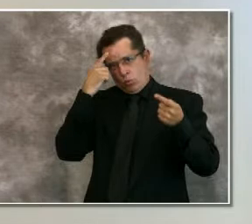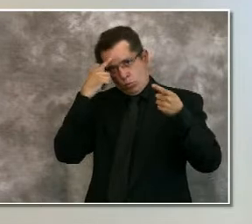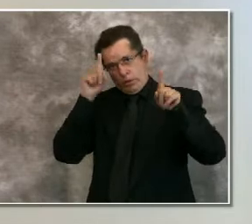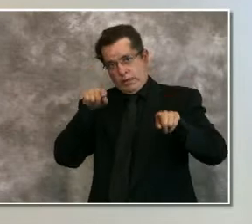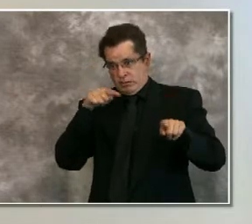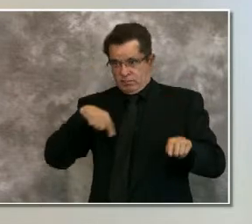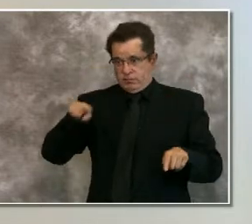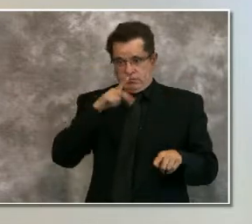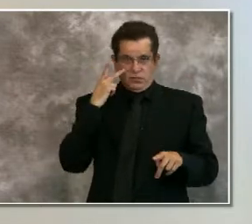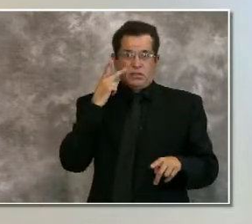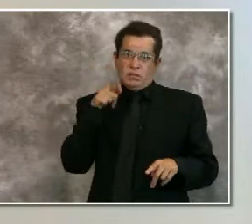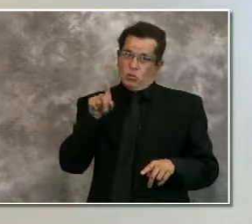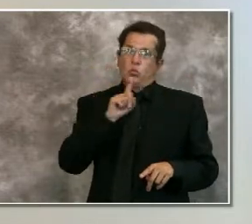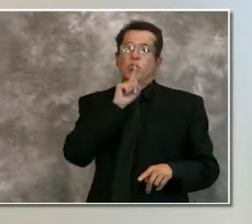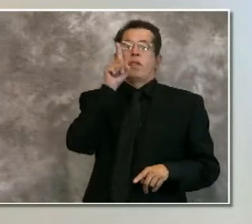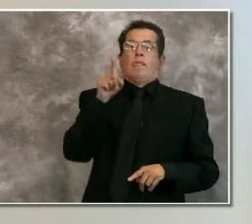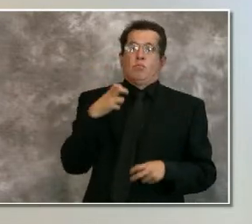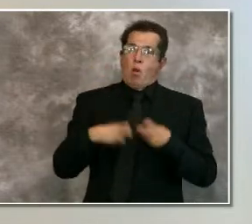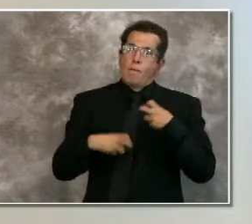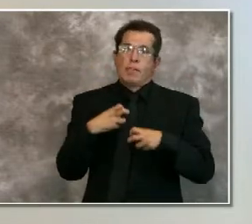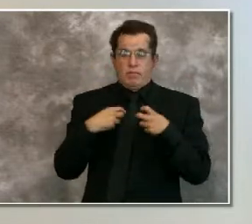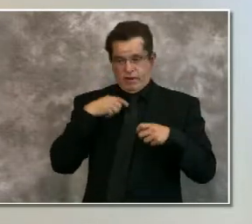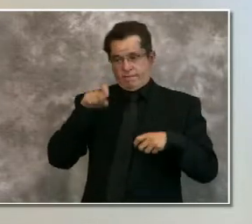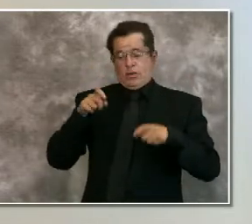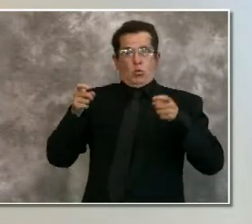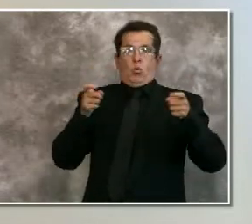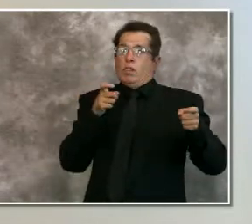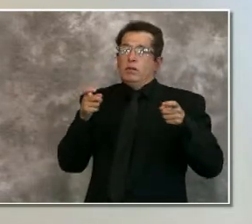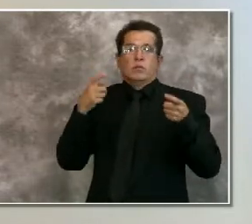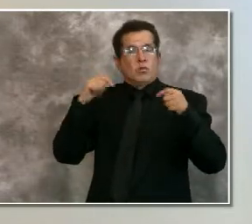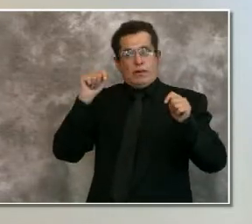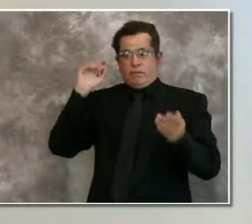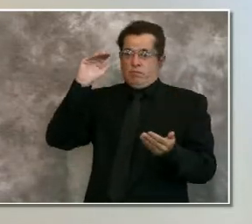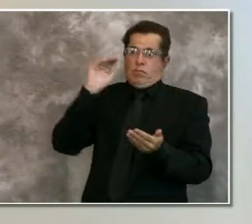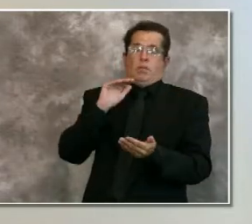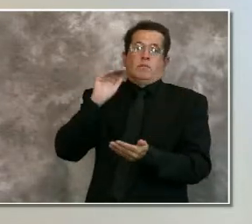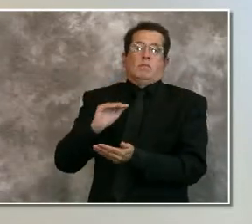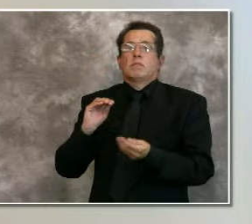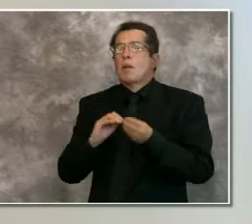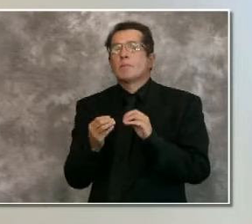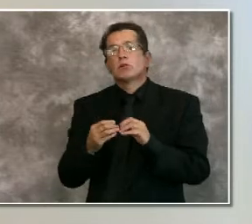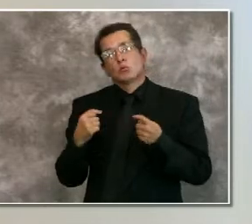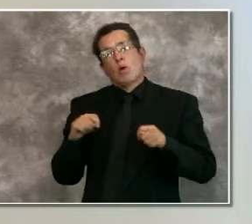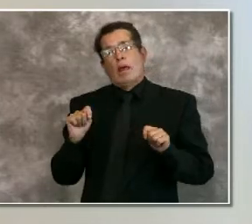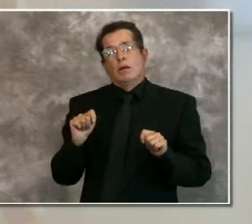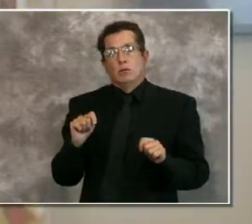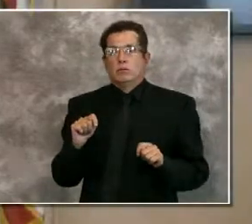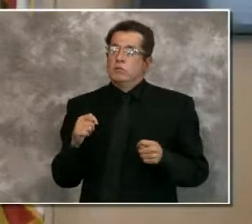is a real problem and we all need to take action to get these numbers under control.